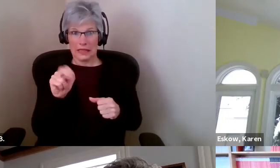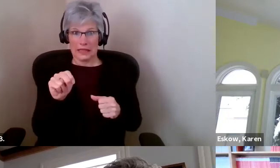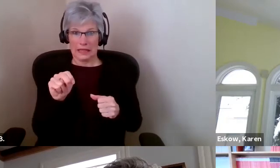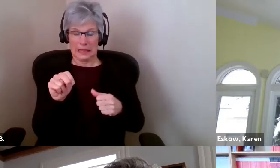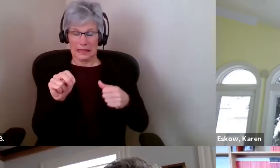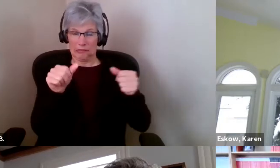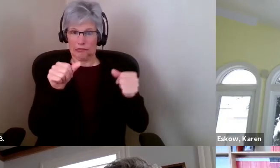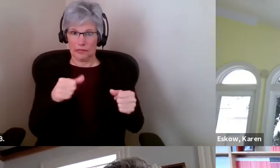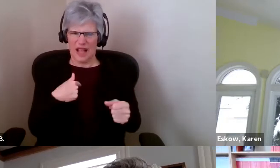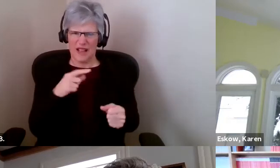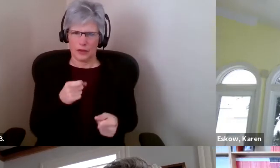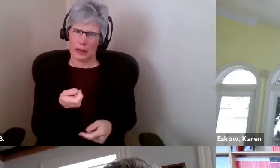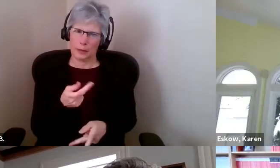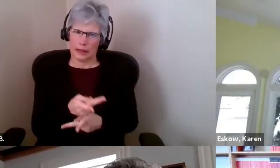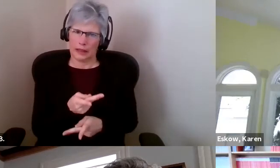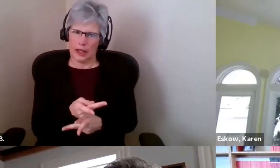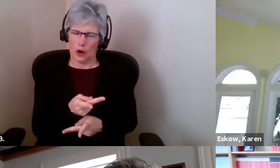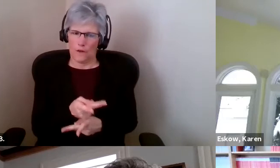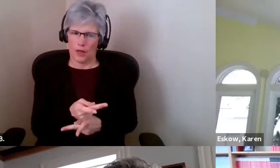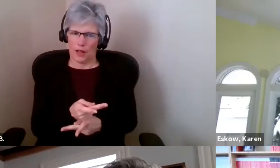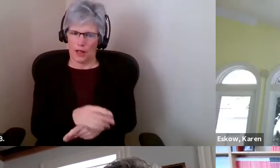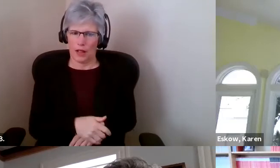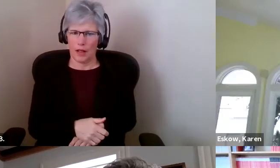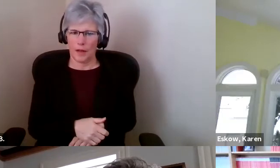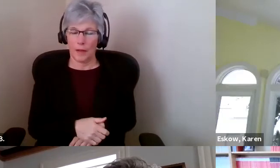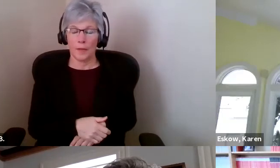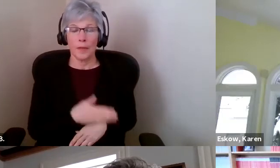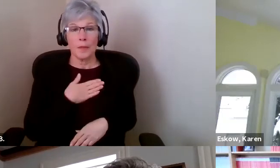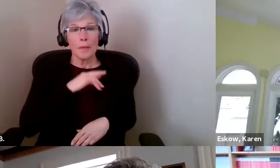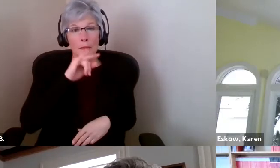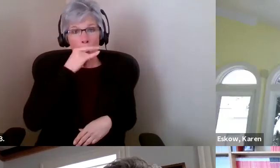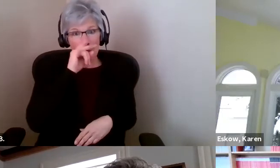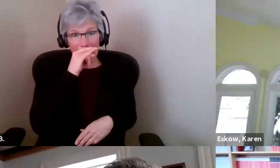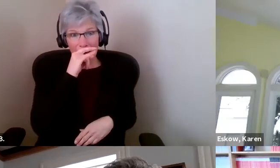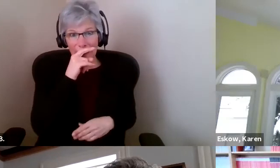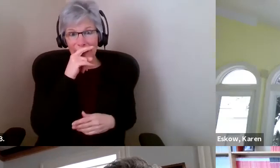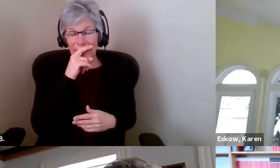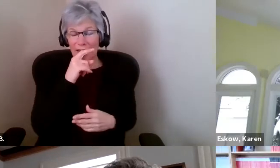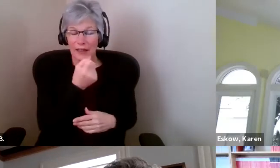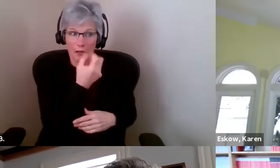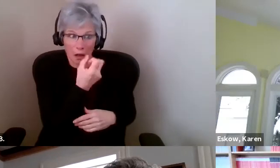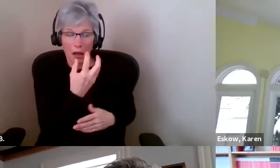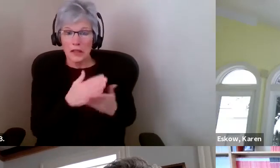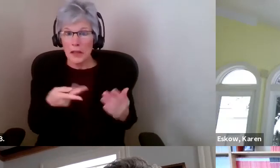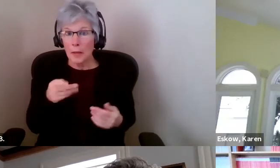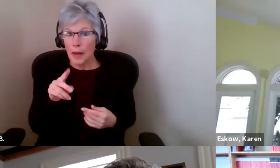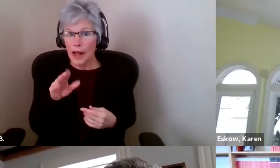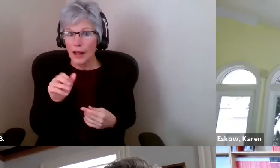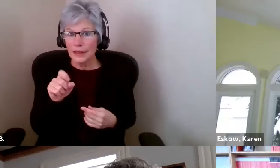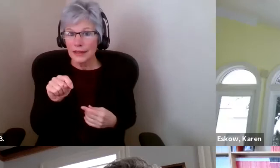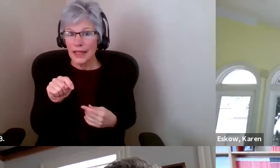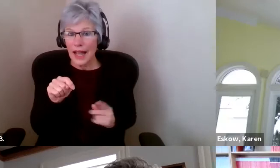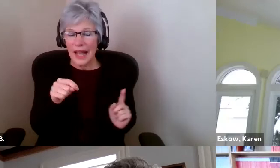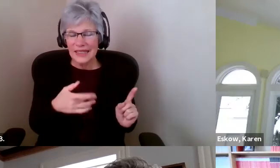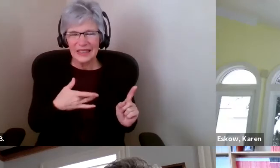more careful. I mean, I've had my kids tell me about podcasts that I would not necessarily share, only because of my personal feelings